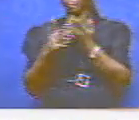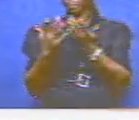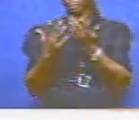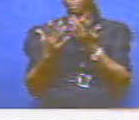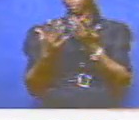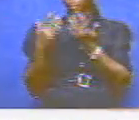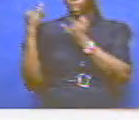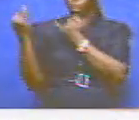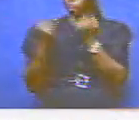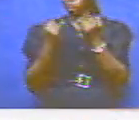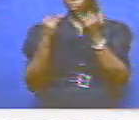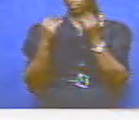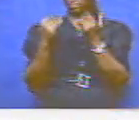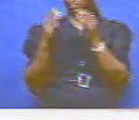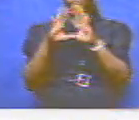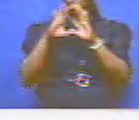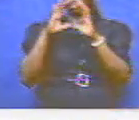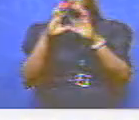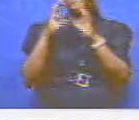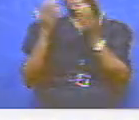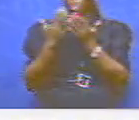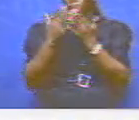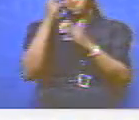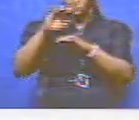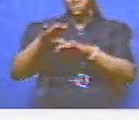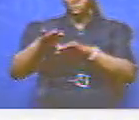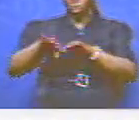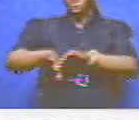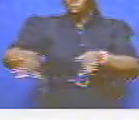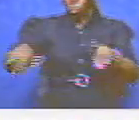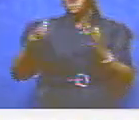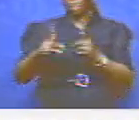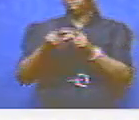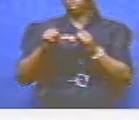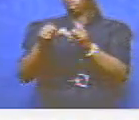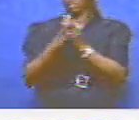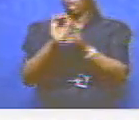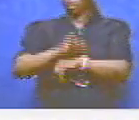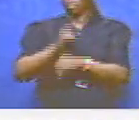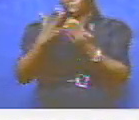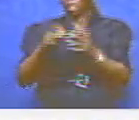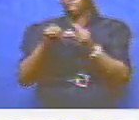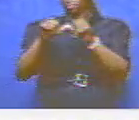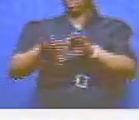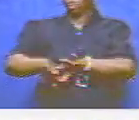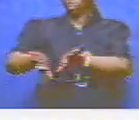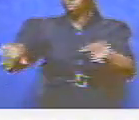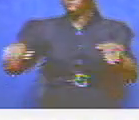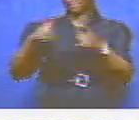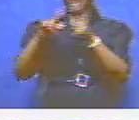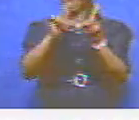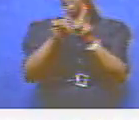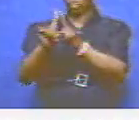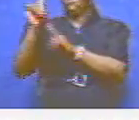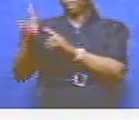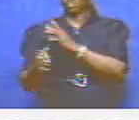we need to be able to introduce one scholarship for our swimmers to continue to school here, mm-hmm, and they're able to continue swimming. But also we need to grow a